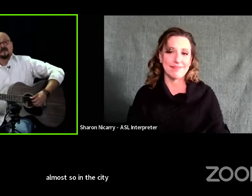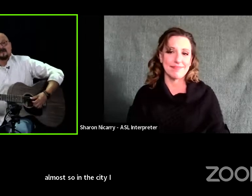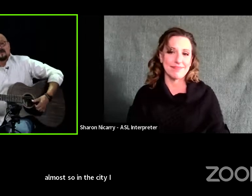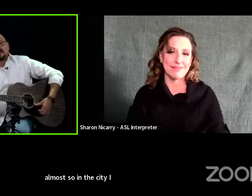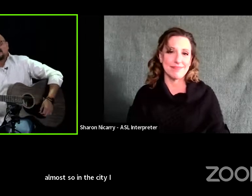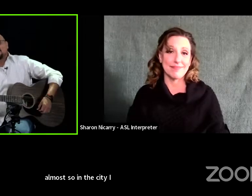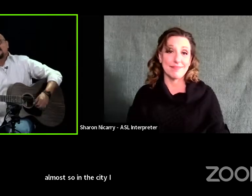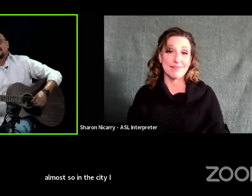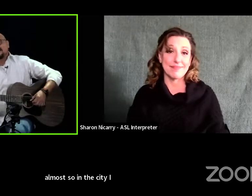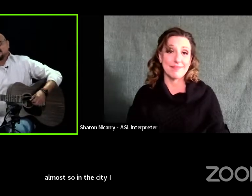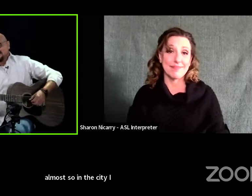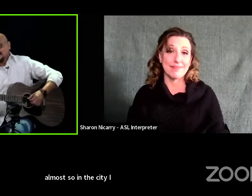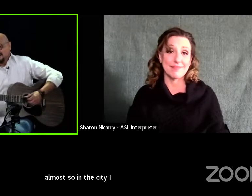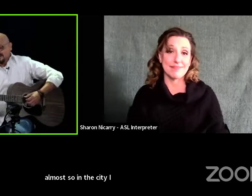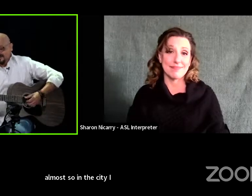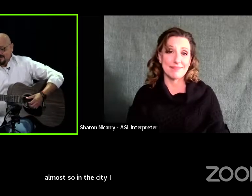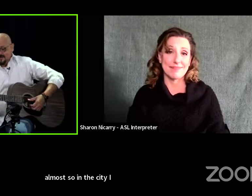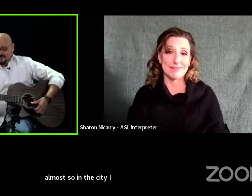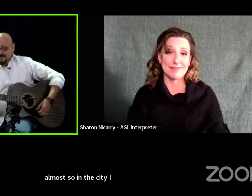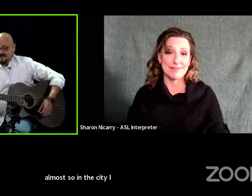quien me quiere